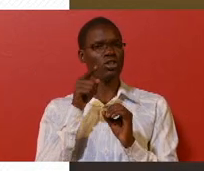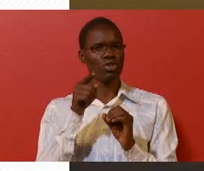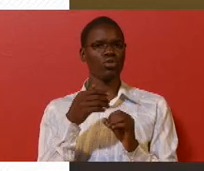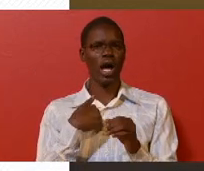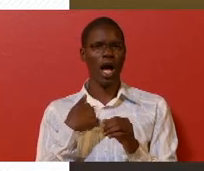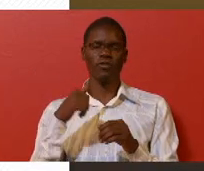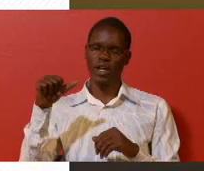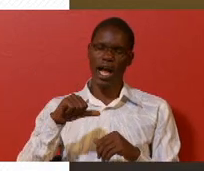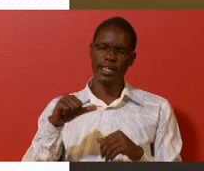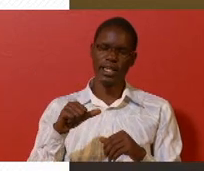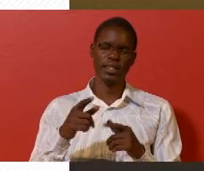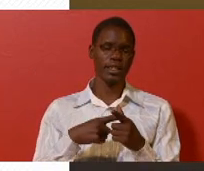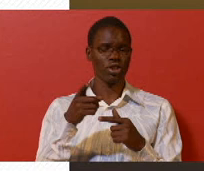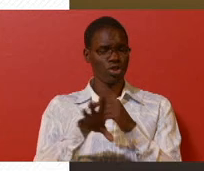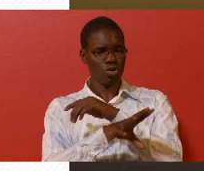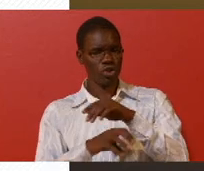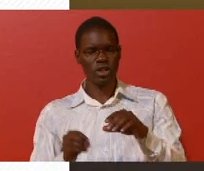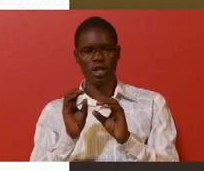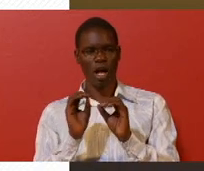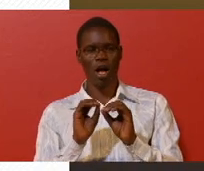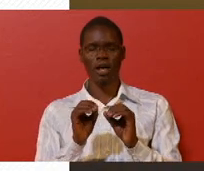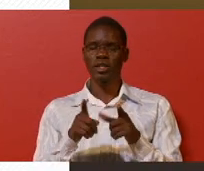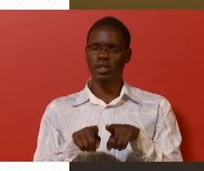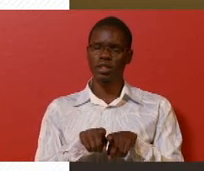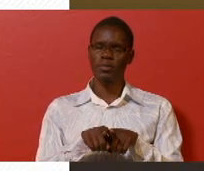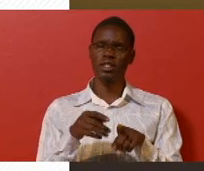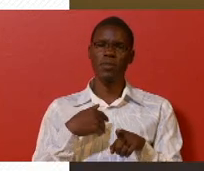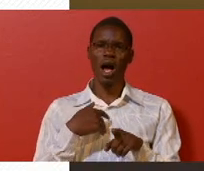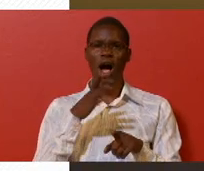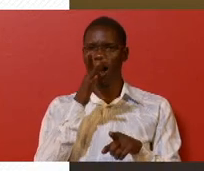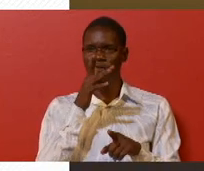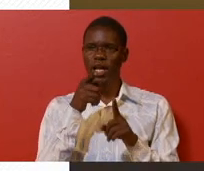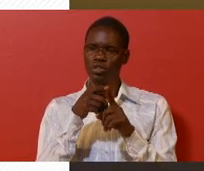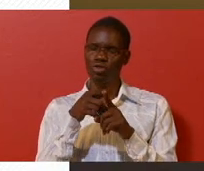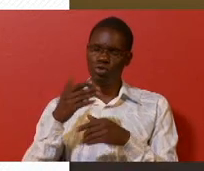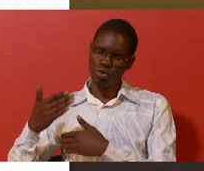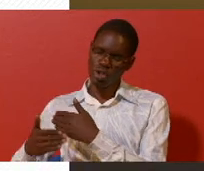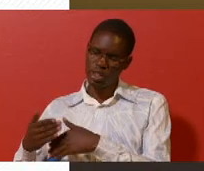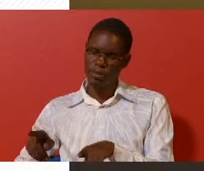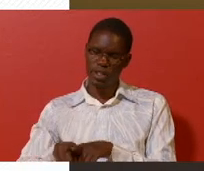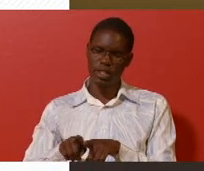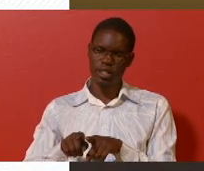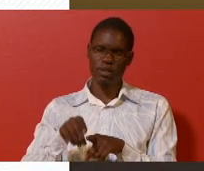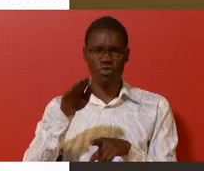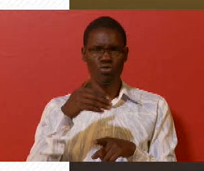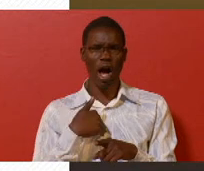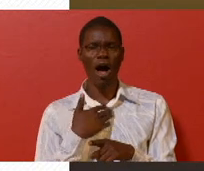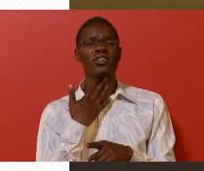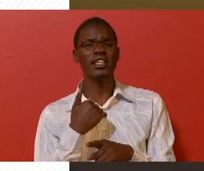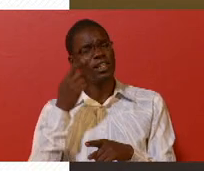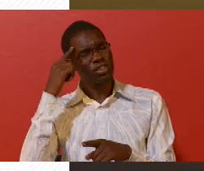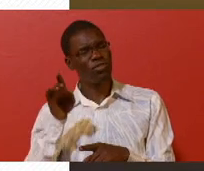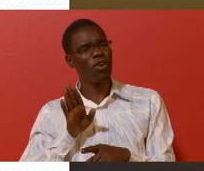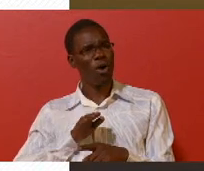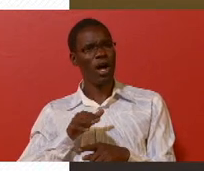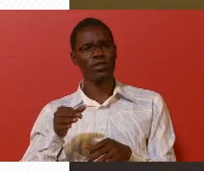commit adultery. You shall not steal. You shall not bear false witness against your neighbor. You shall not covet your neighbor's house.